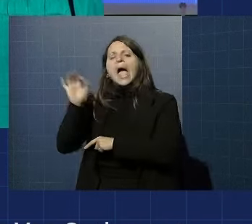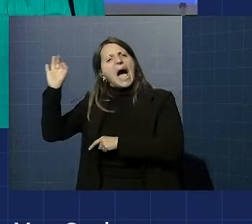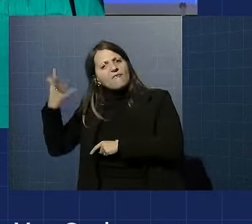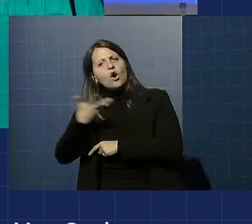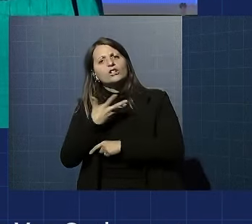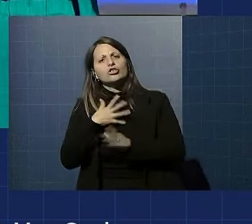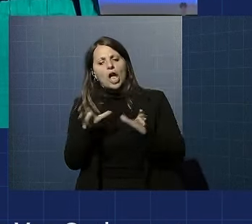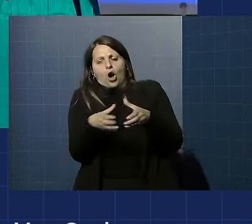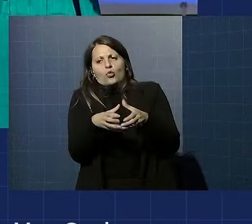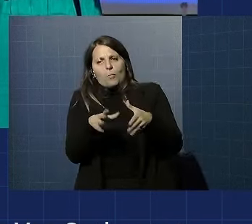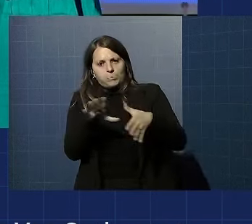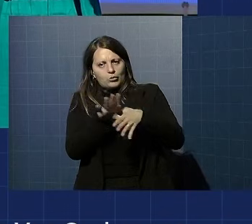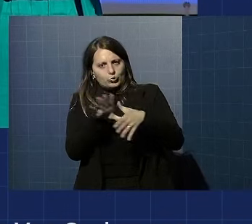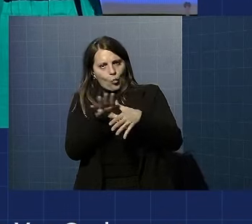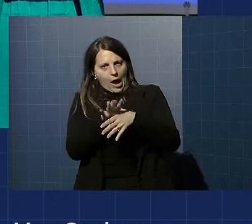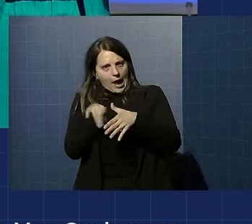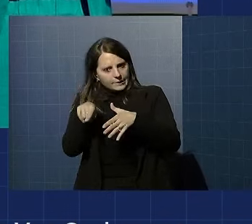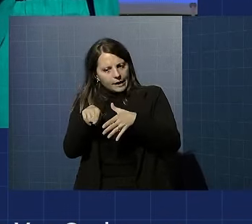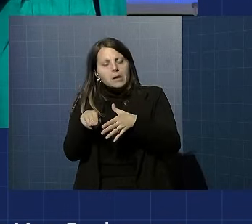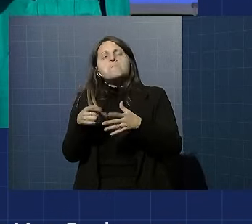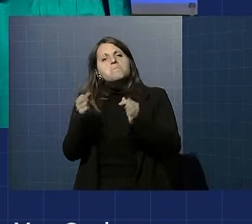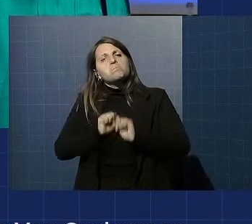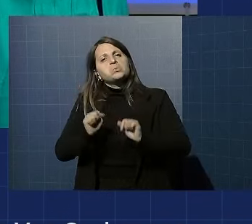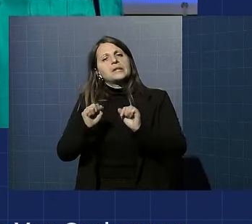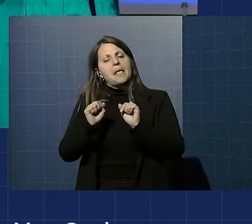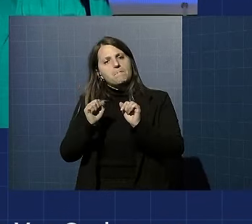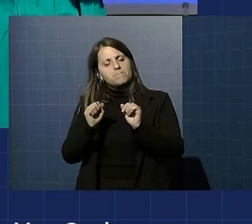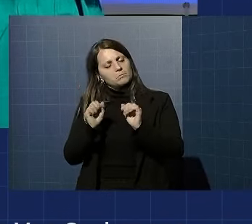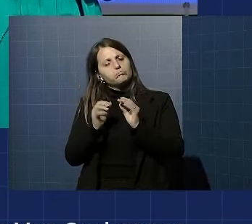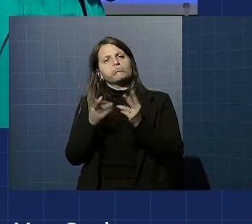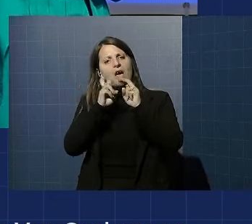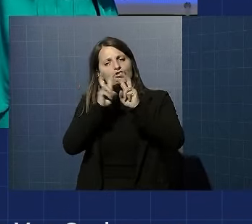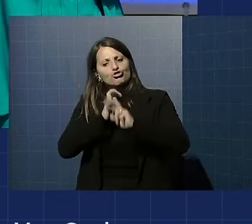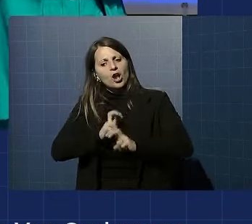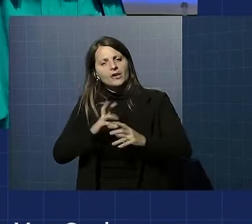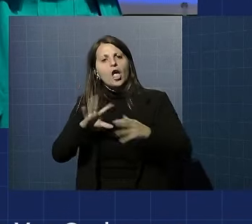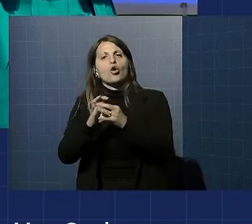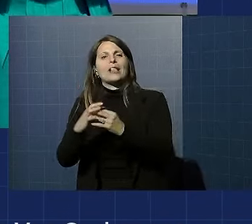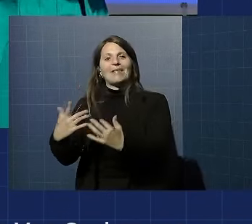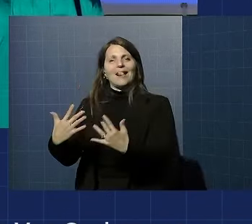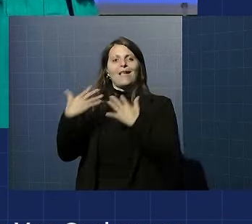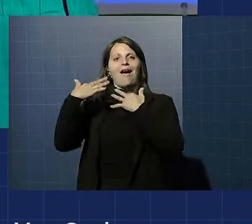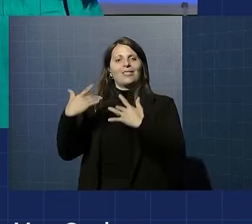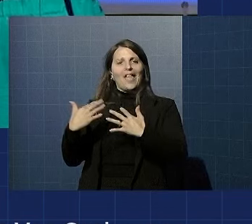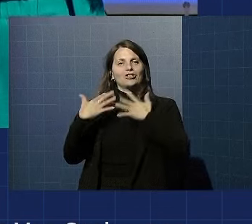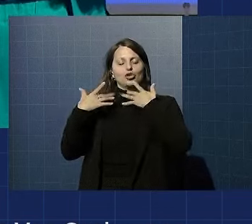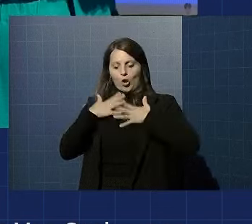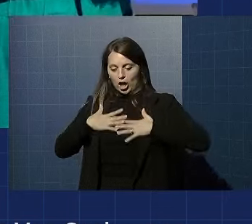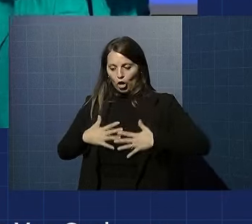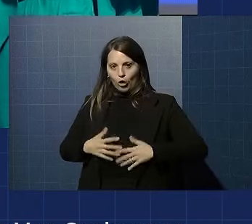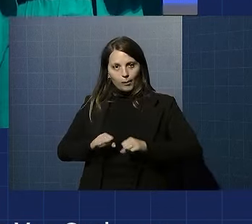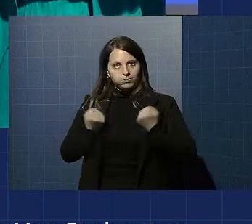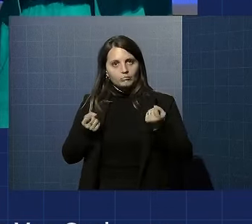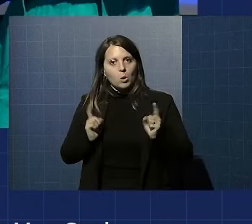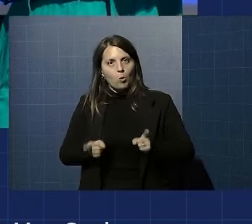the radiation impact on the human body. Remember that this is something that, especially if you go into deep space, is going to be really